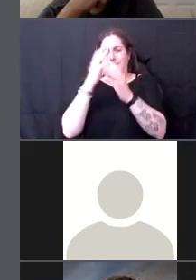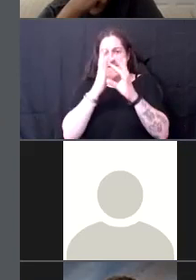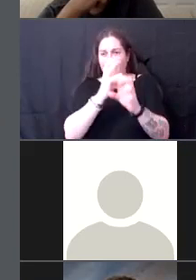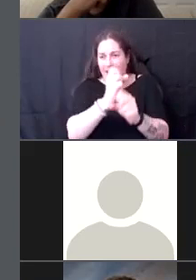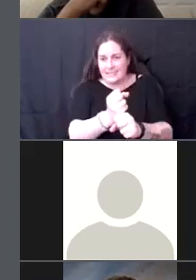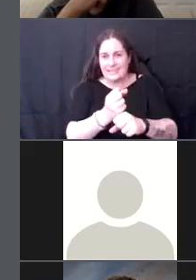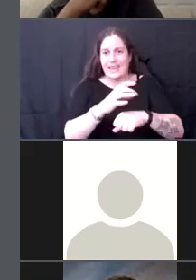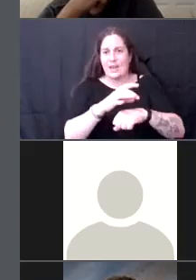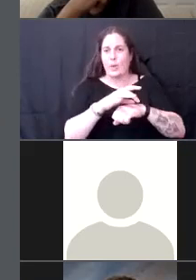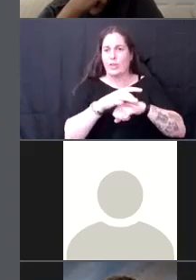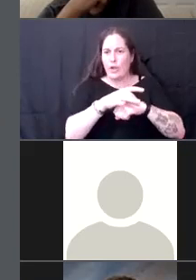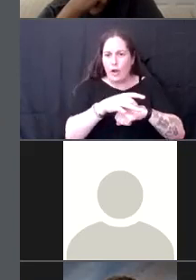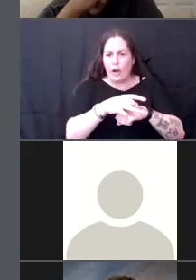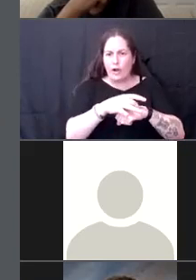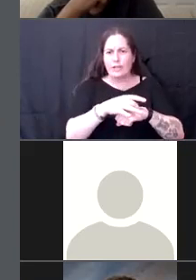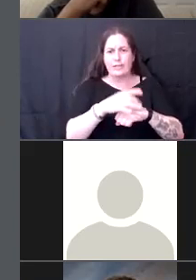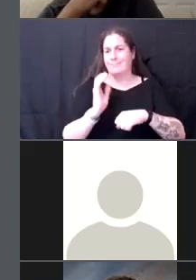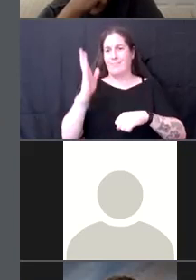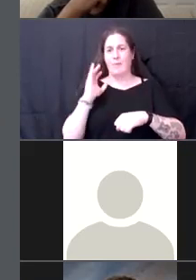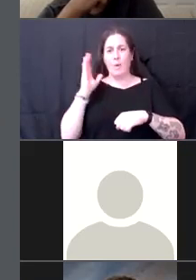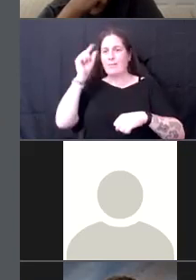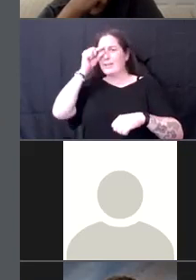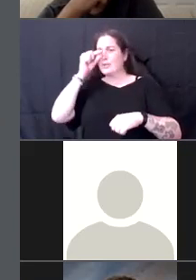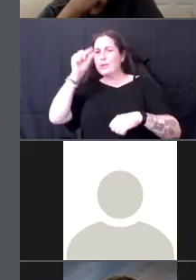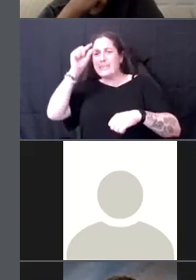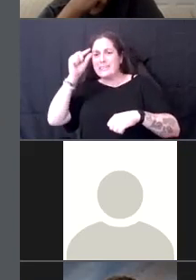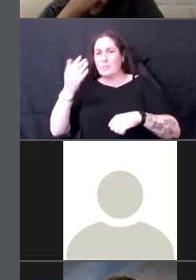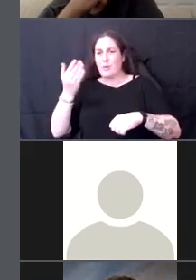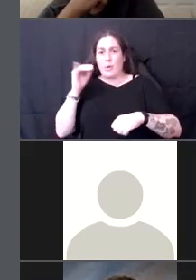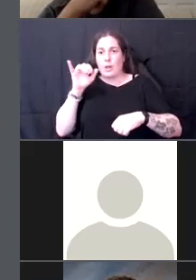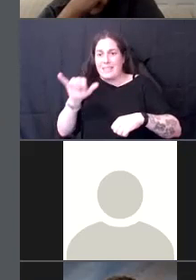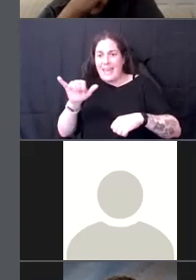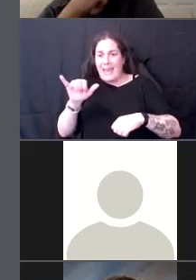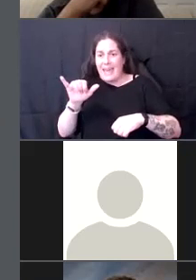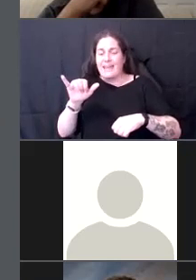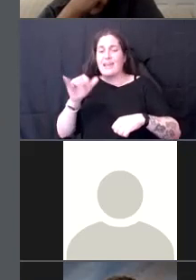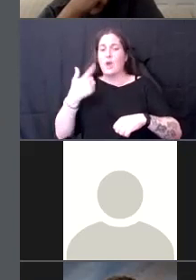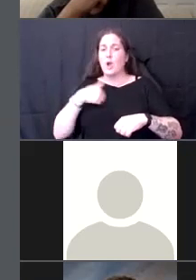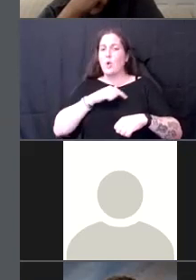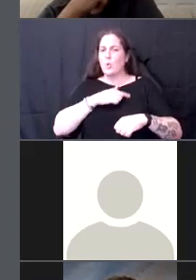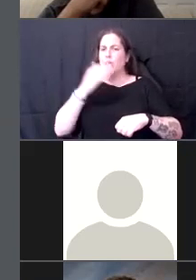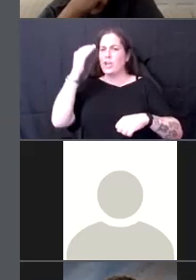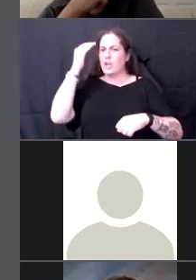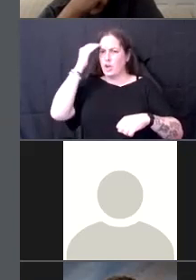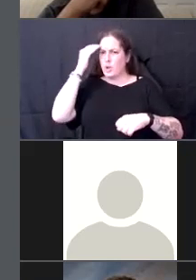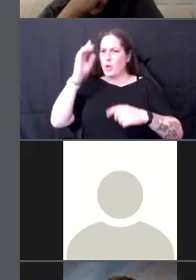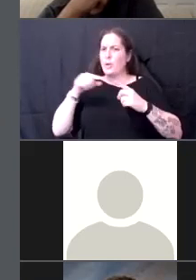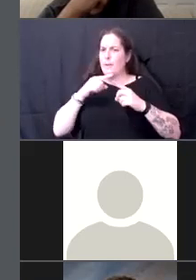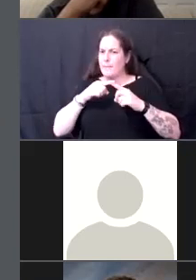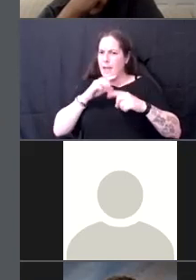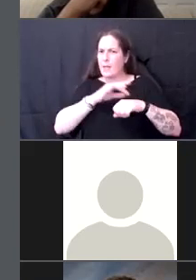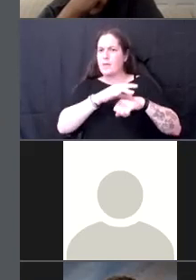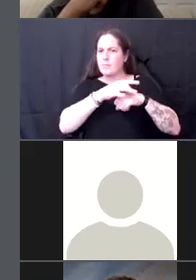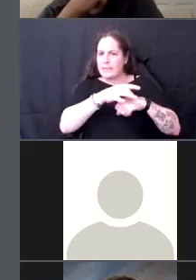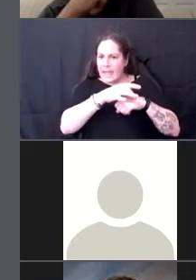cultures, even before the Greeks, that knew about the planets and